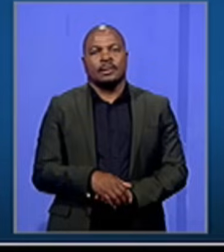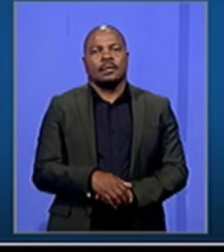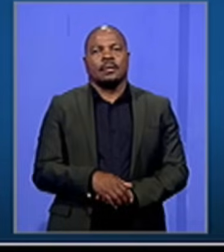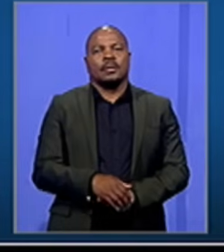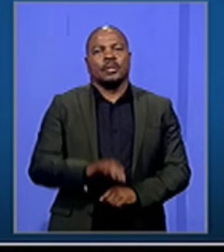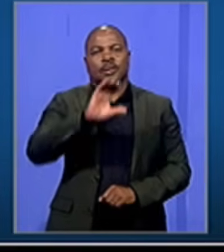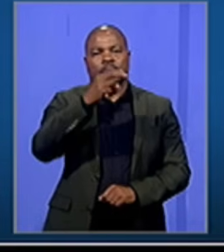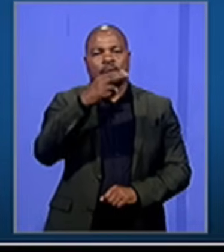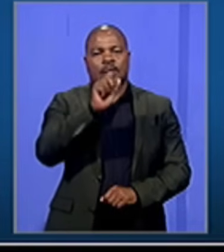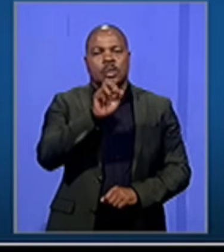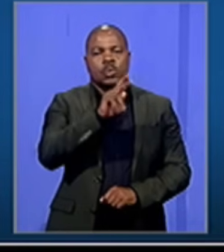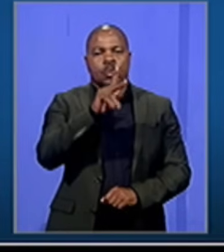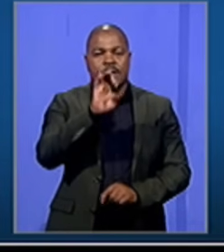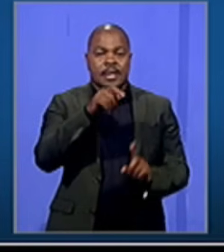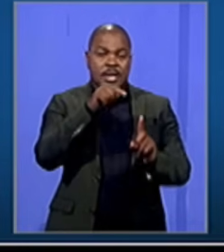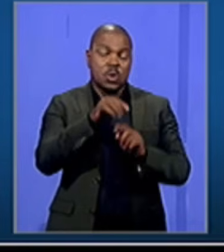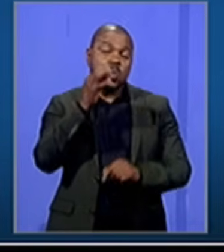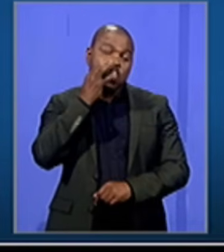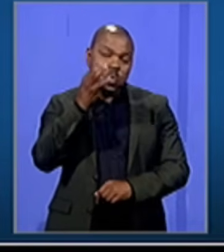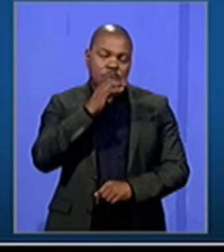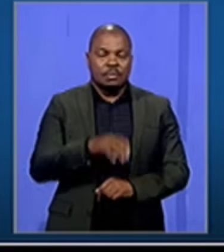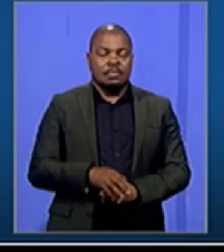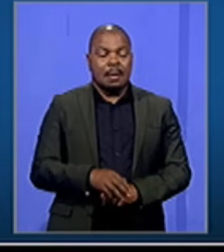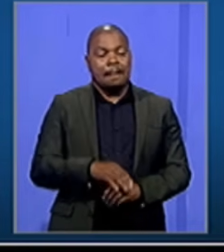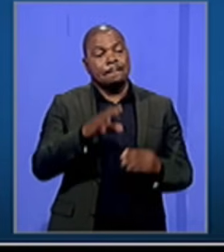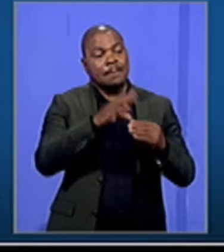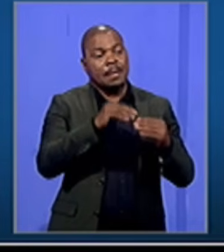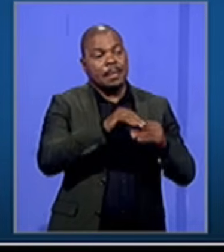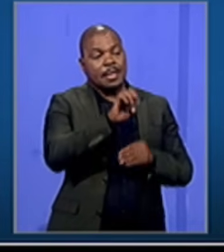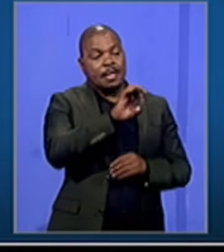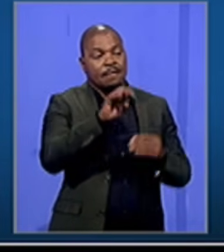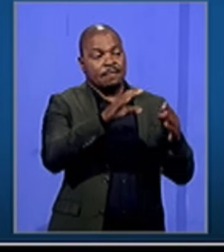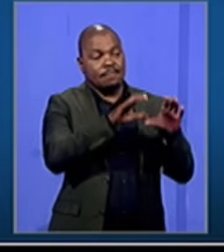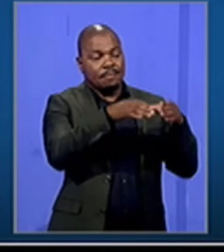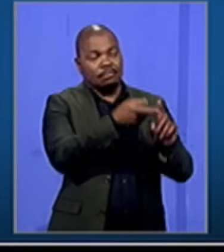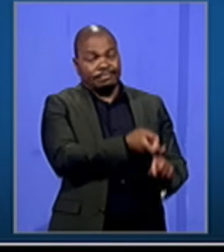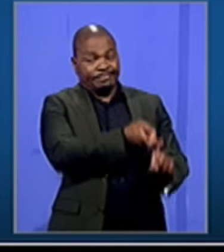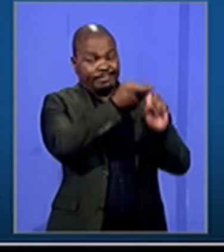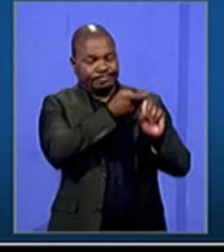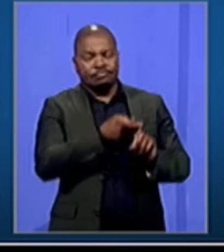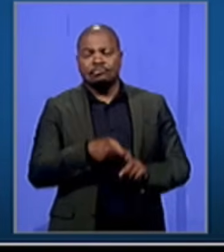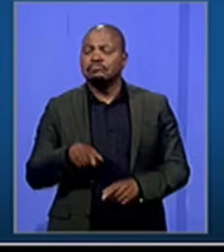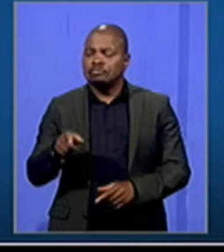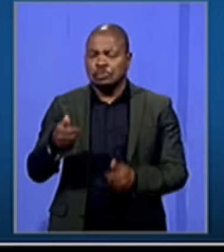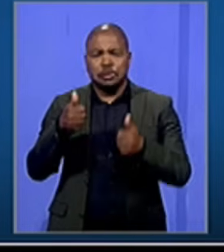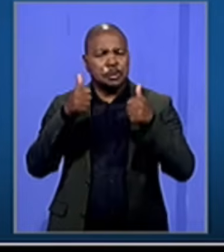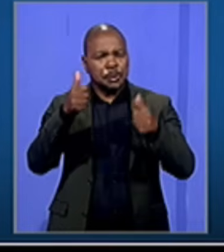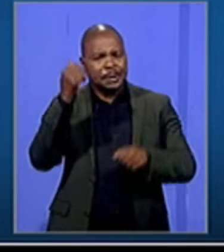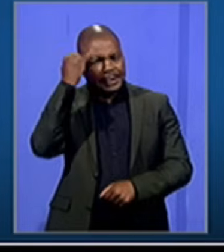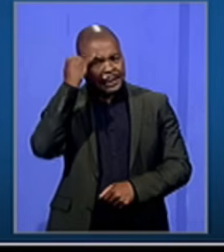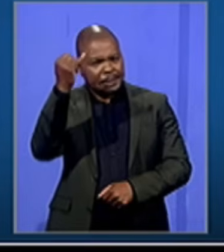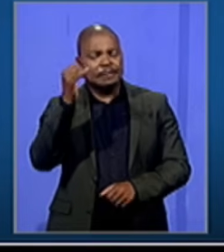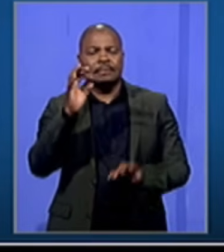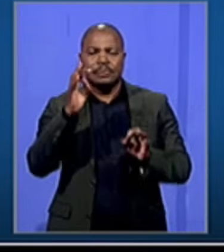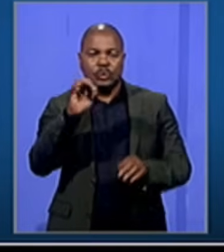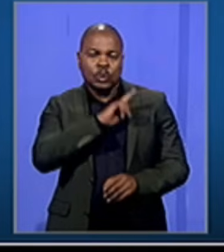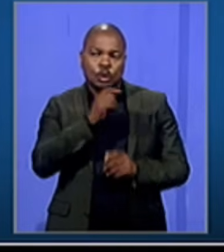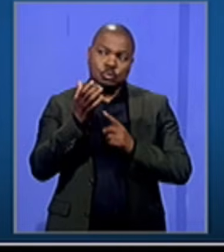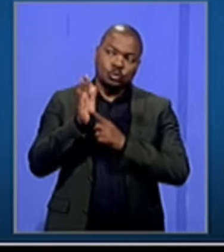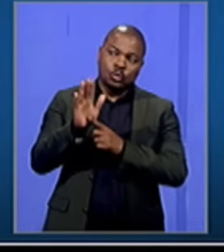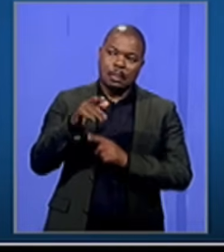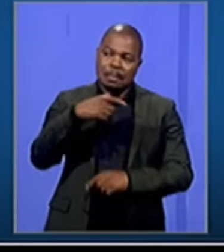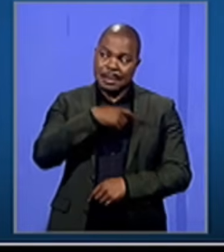Sekgorane Daniel Chauke yena a re go fegwa ga maloko a EFF ke sephetho se se botse sa go šupa gore mopresidente